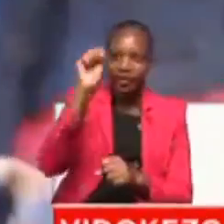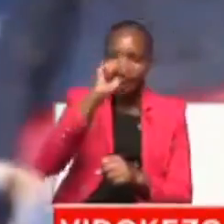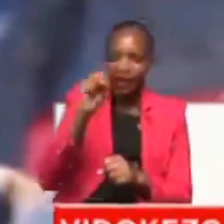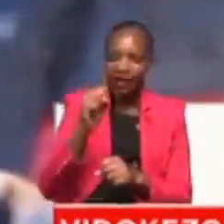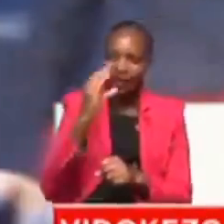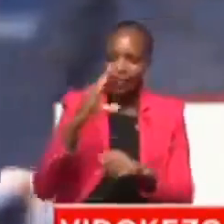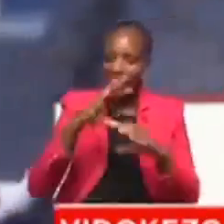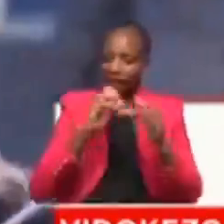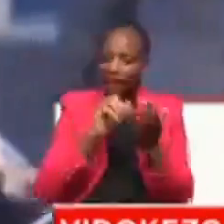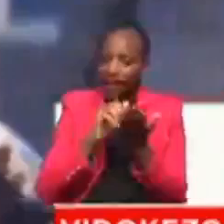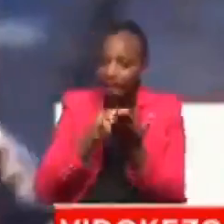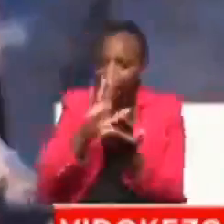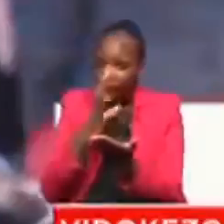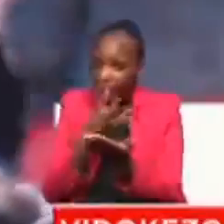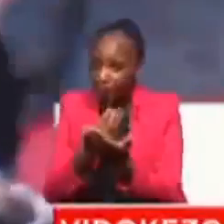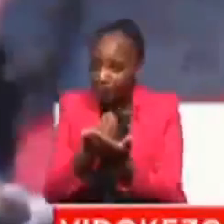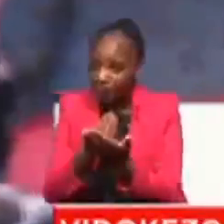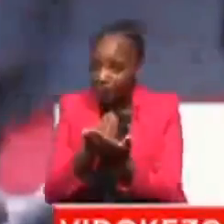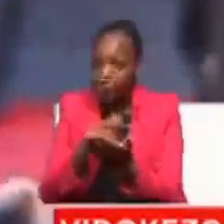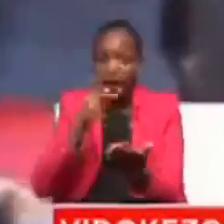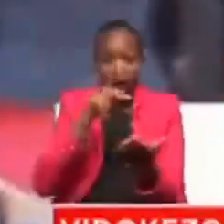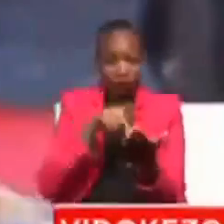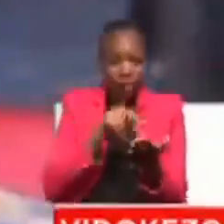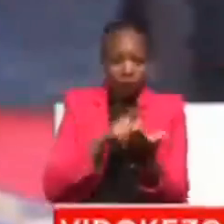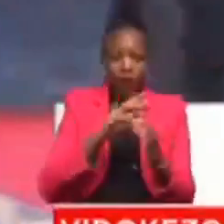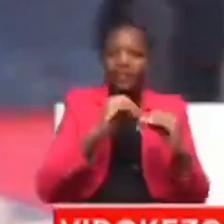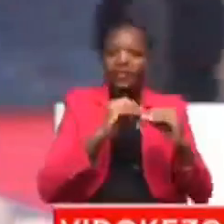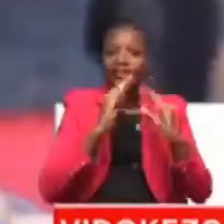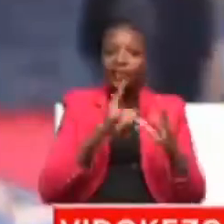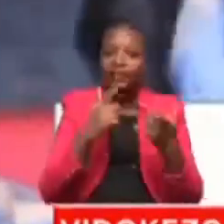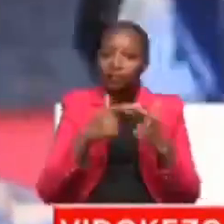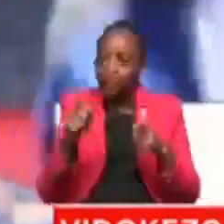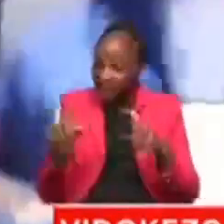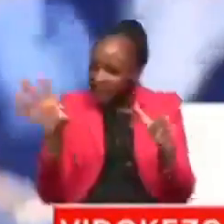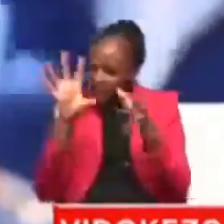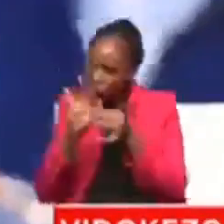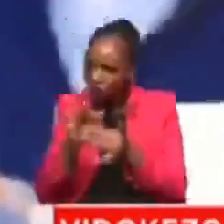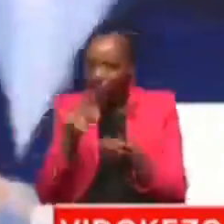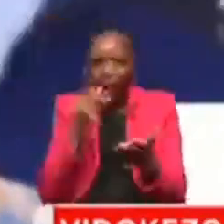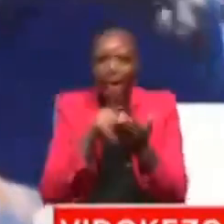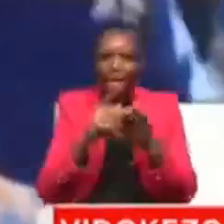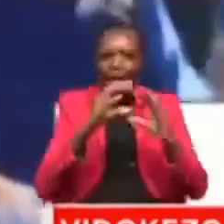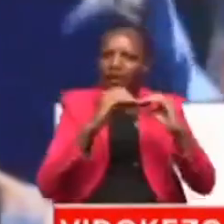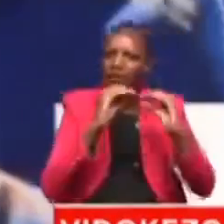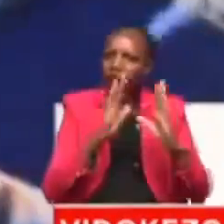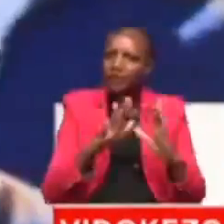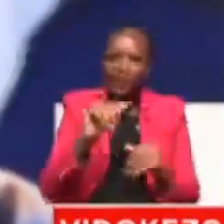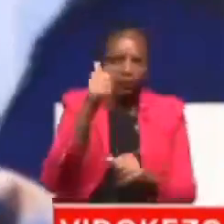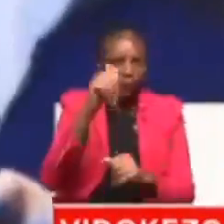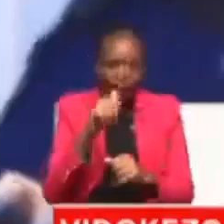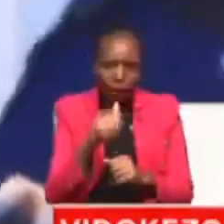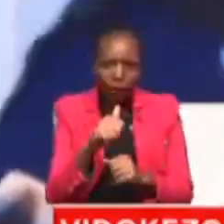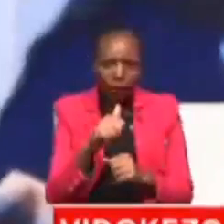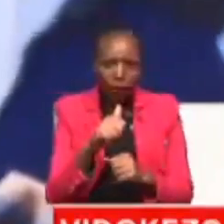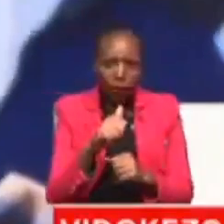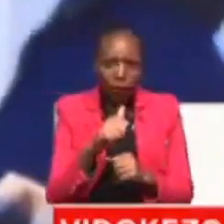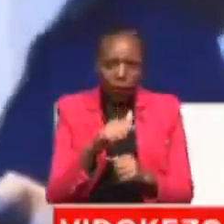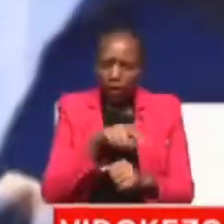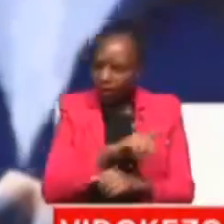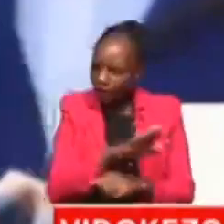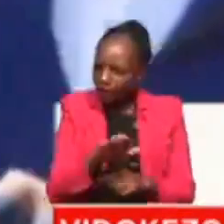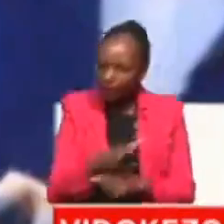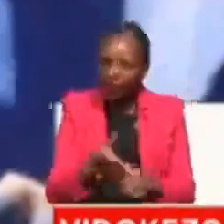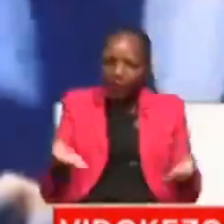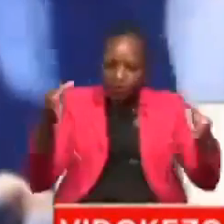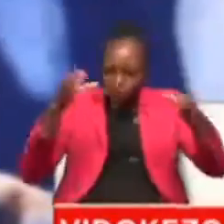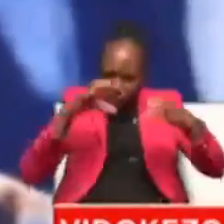Mwalimu SACCO for teachers to be paid, but the SACCO is not paying teachers. The SACCO doors are closed. And